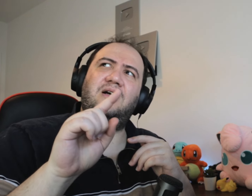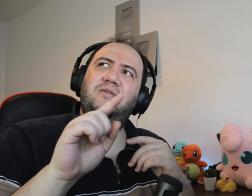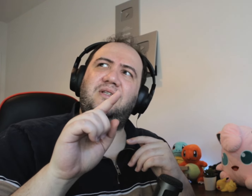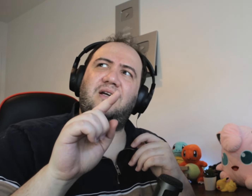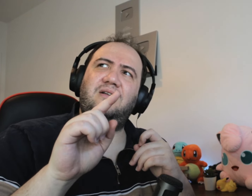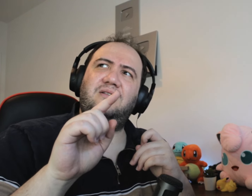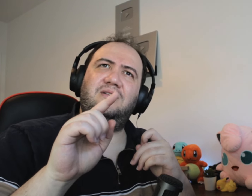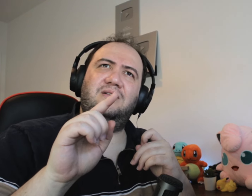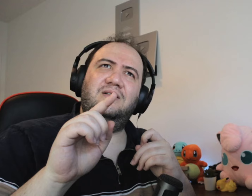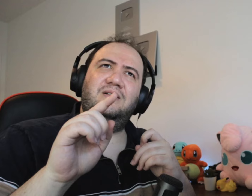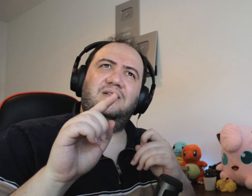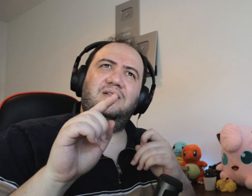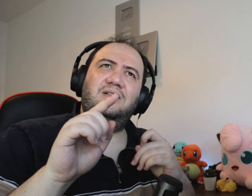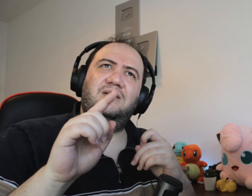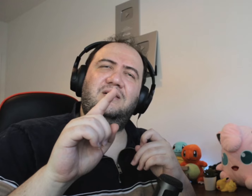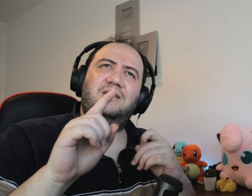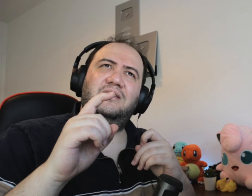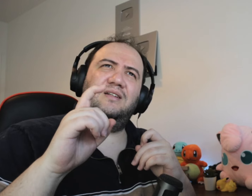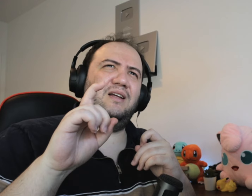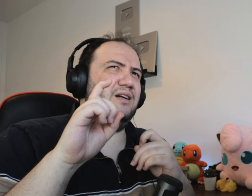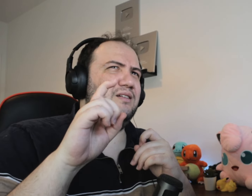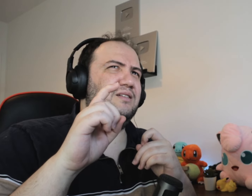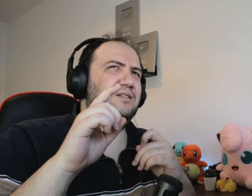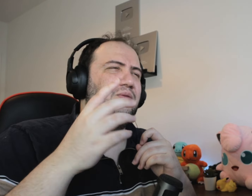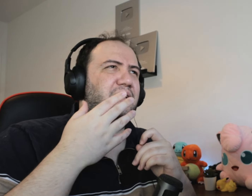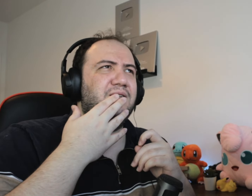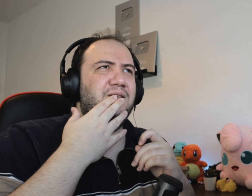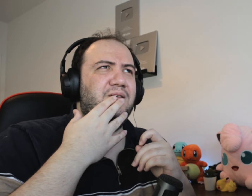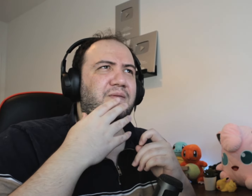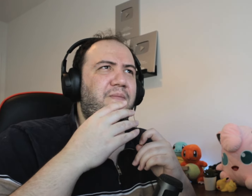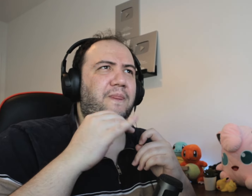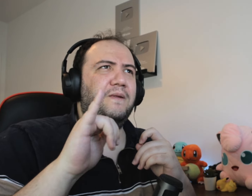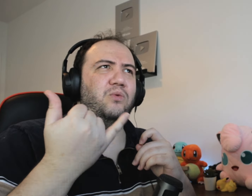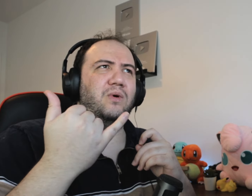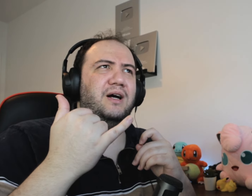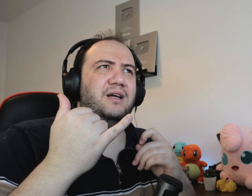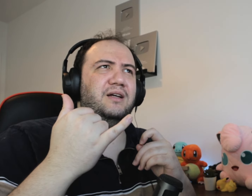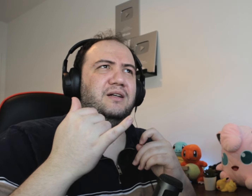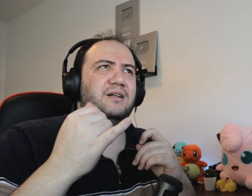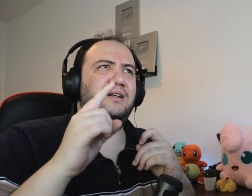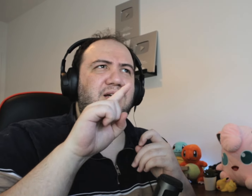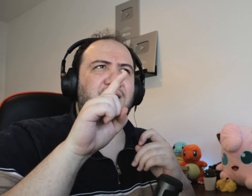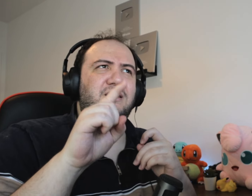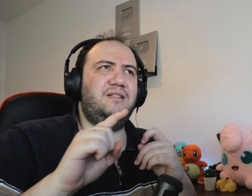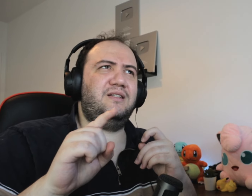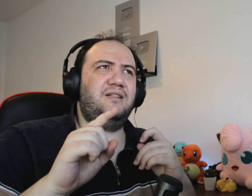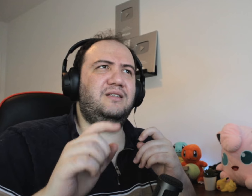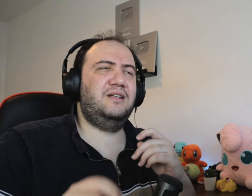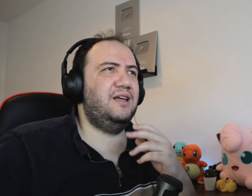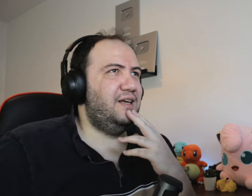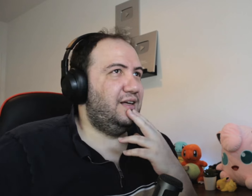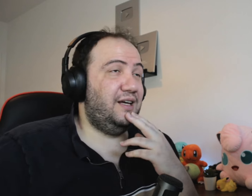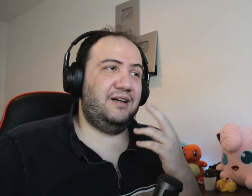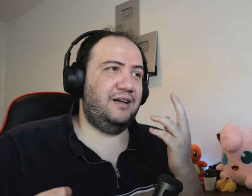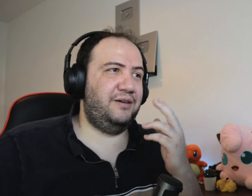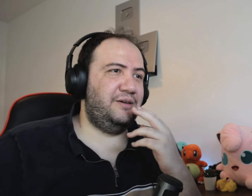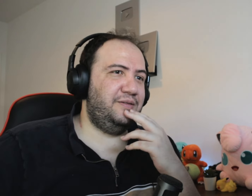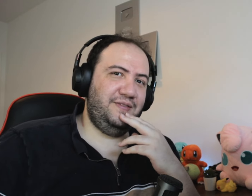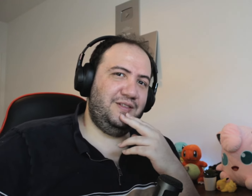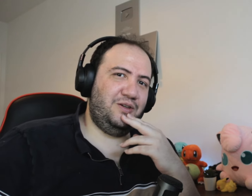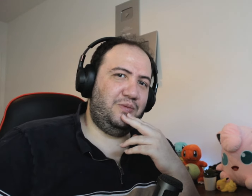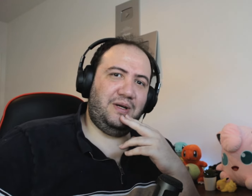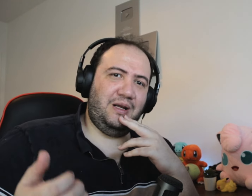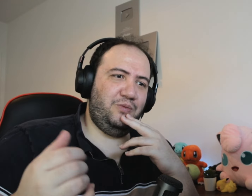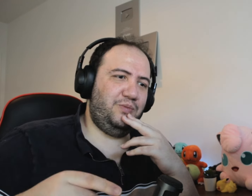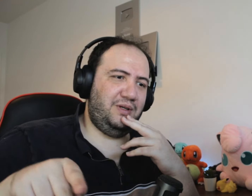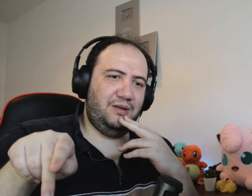How's the X X Wait Y and Z Yeah Yeah I don't know